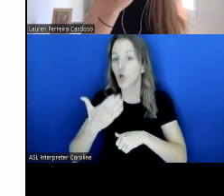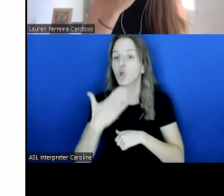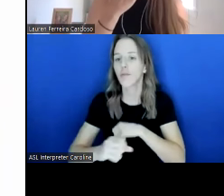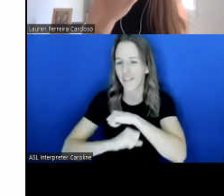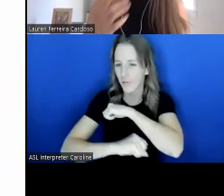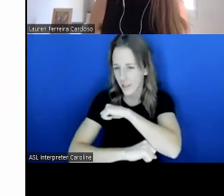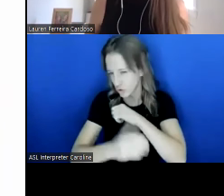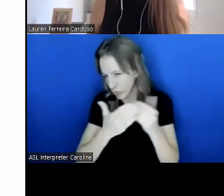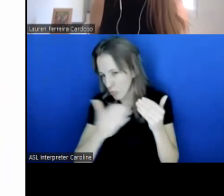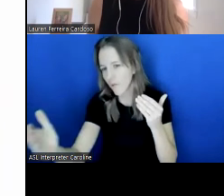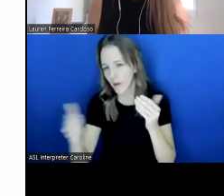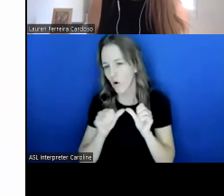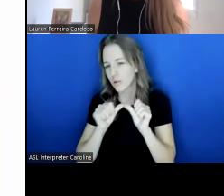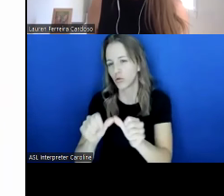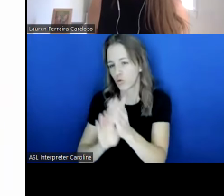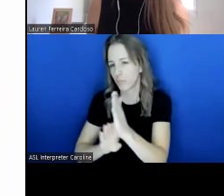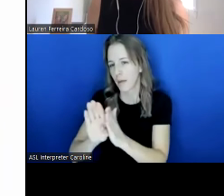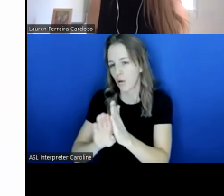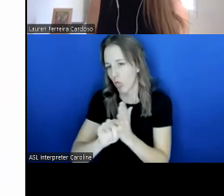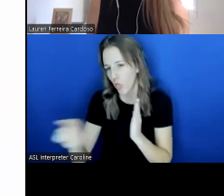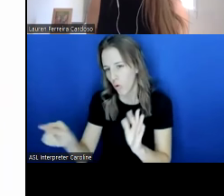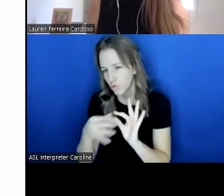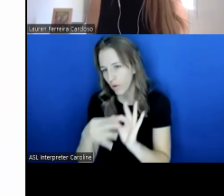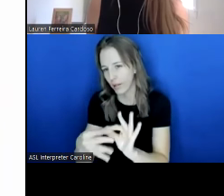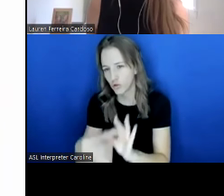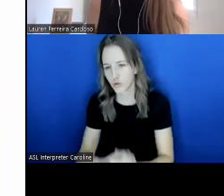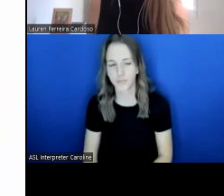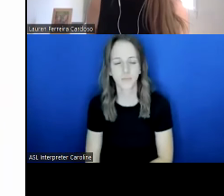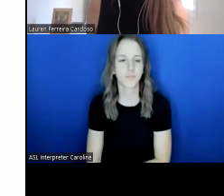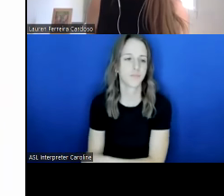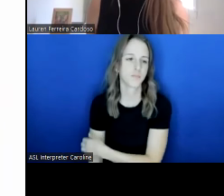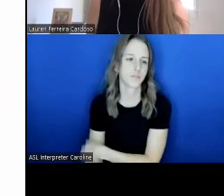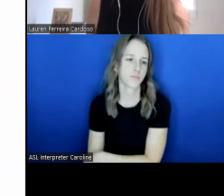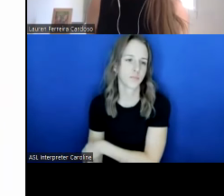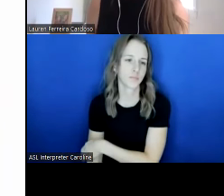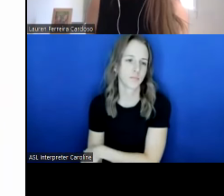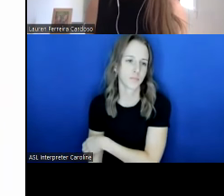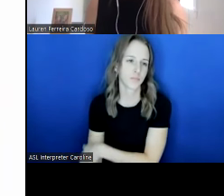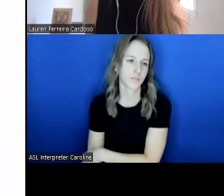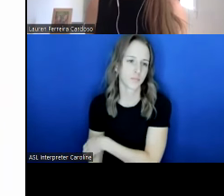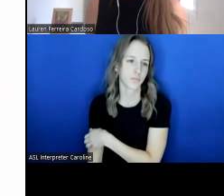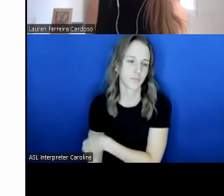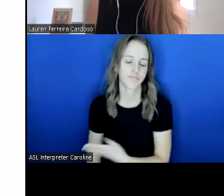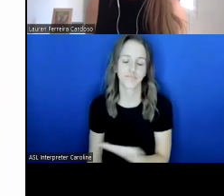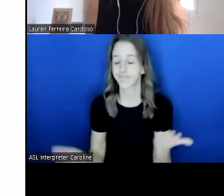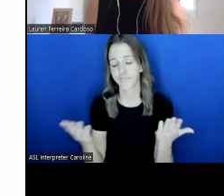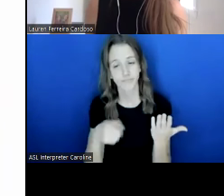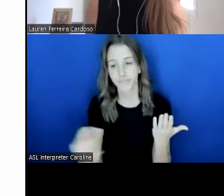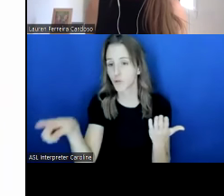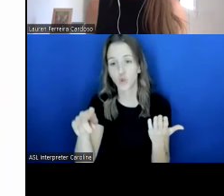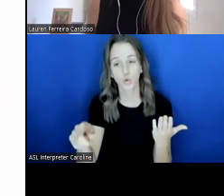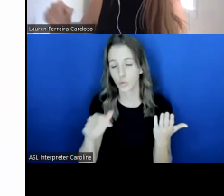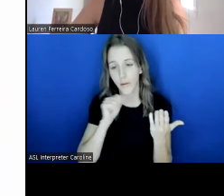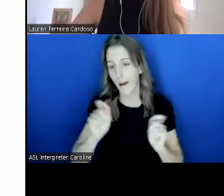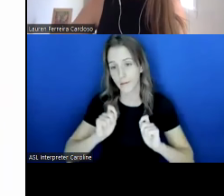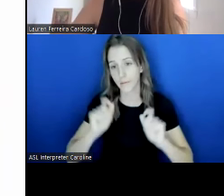ahead to continue to build on those relationships. Also, certainly no surprise to anyone on this call that at the time